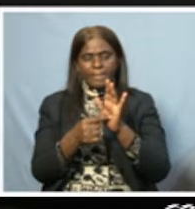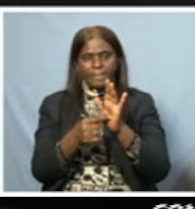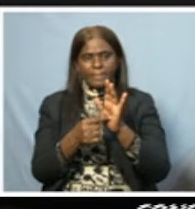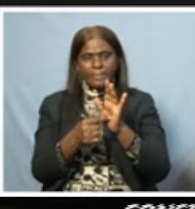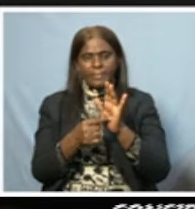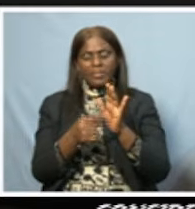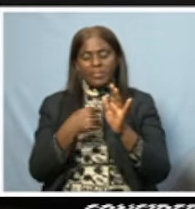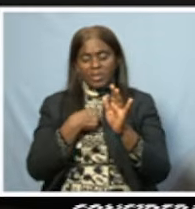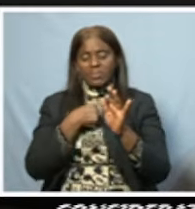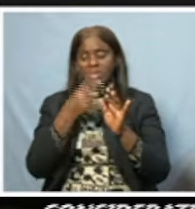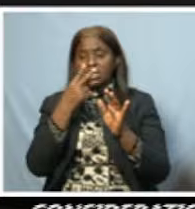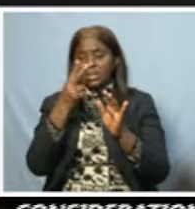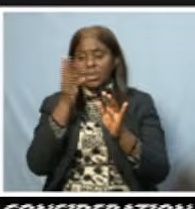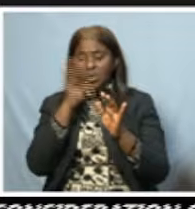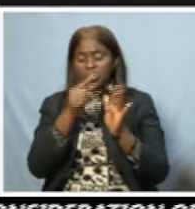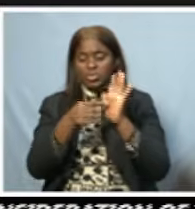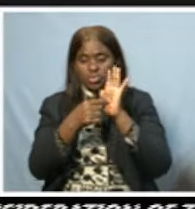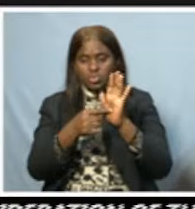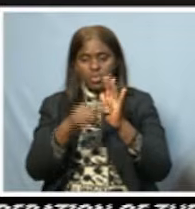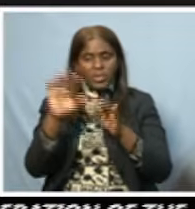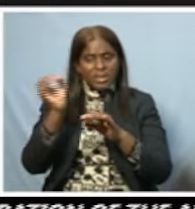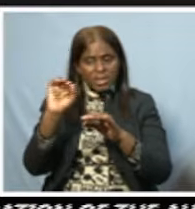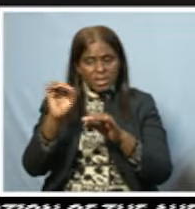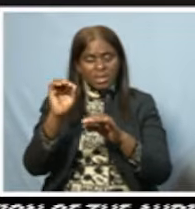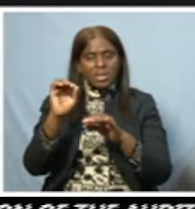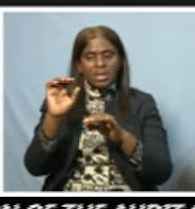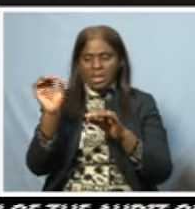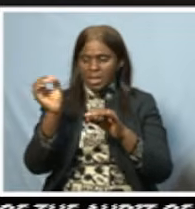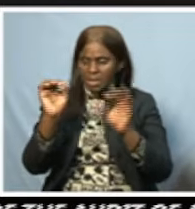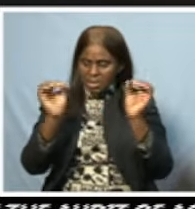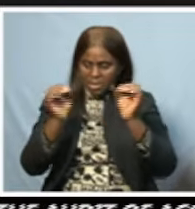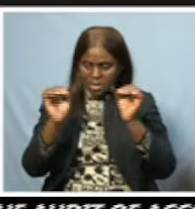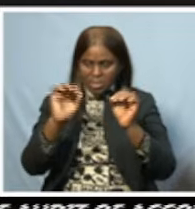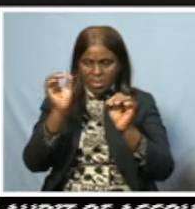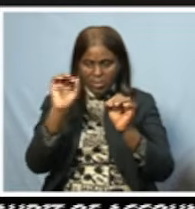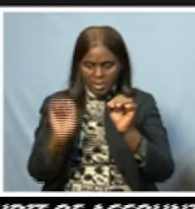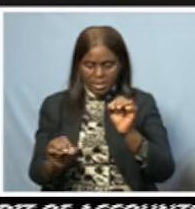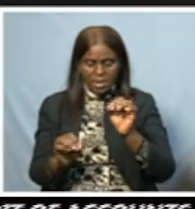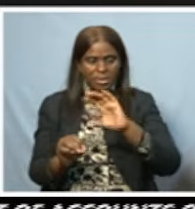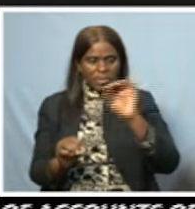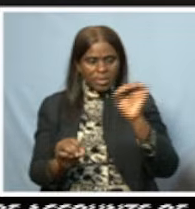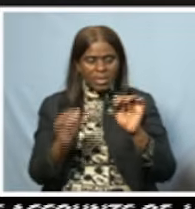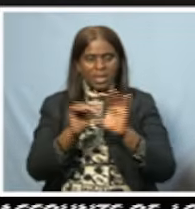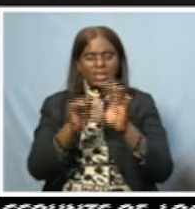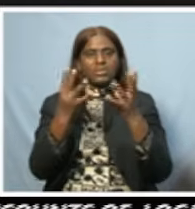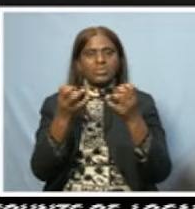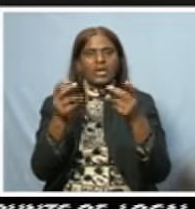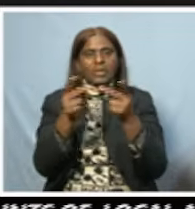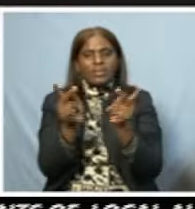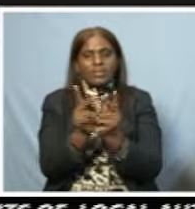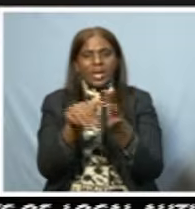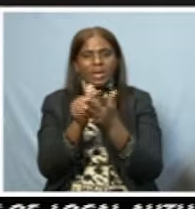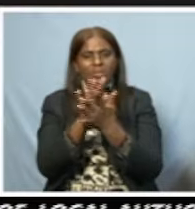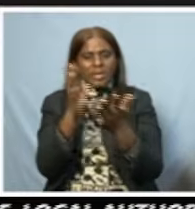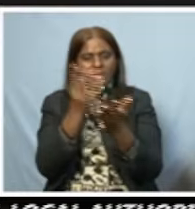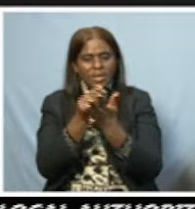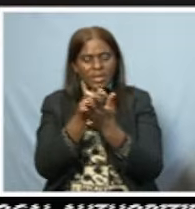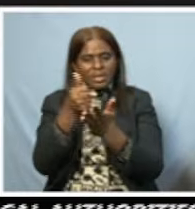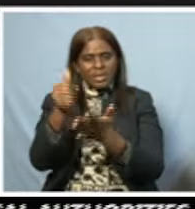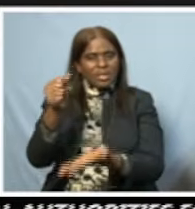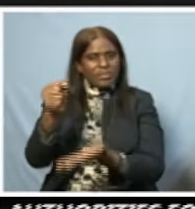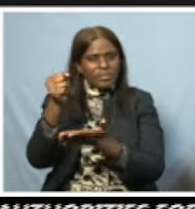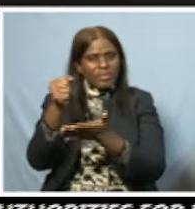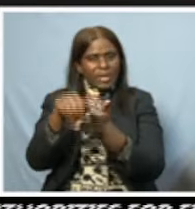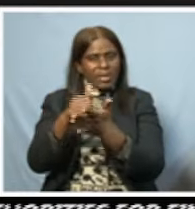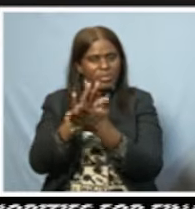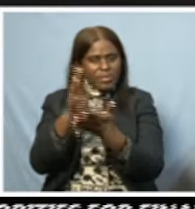it's showing 0% on the port. How much money did you budget